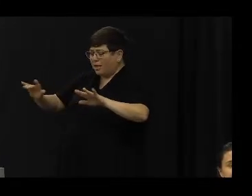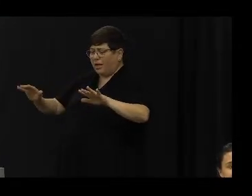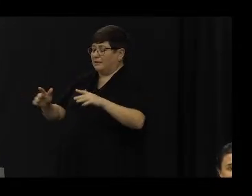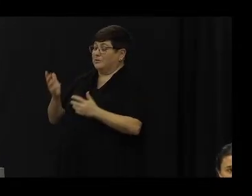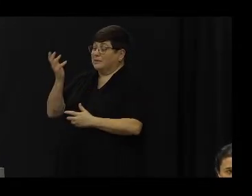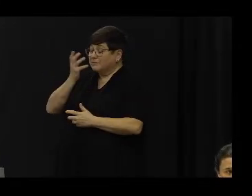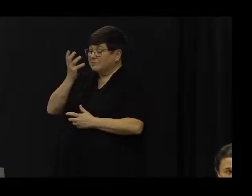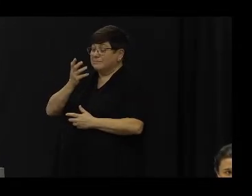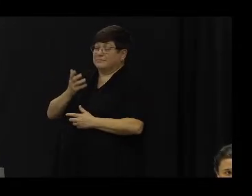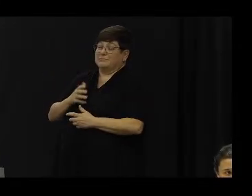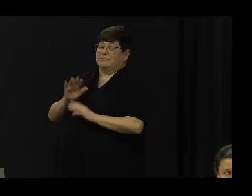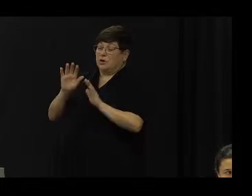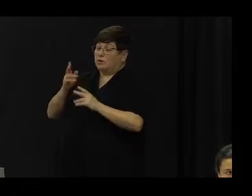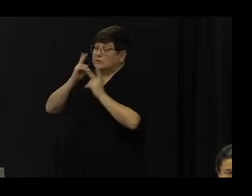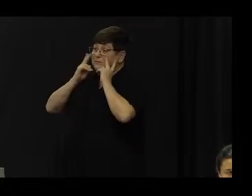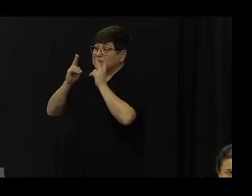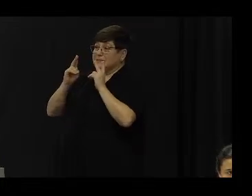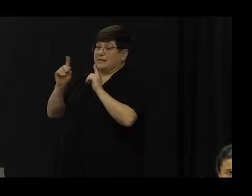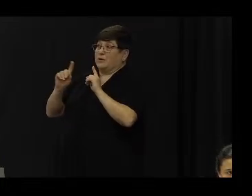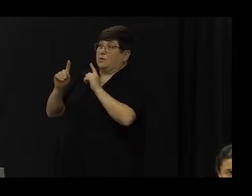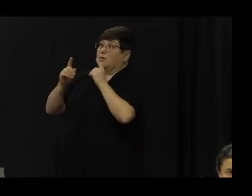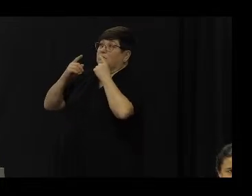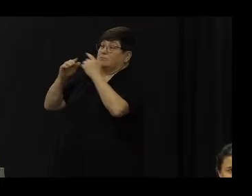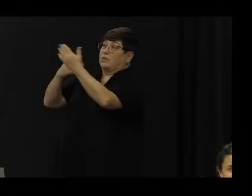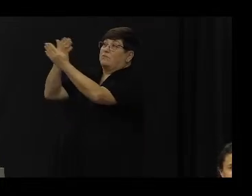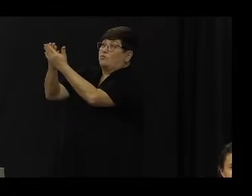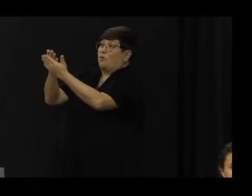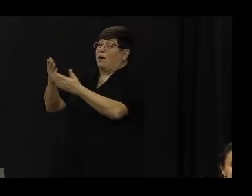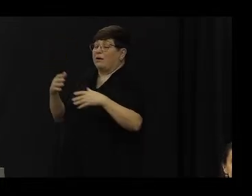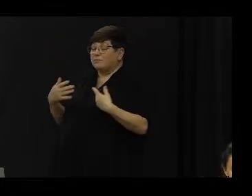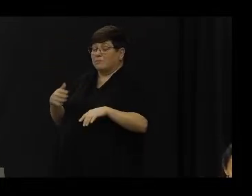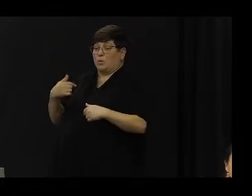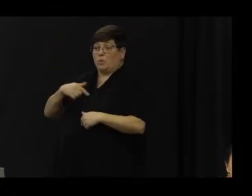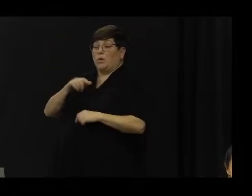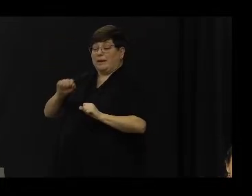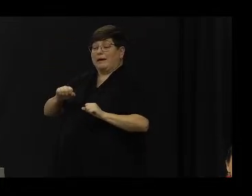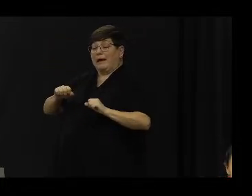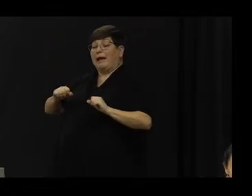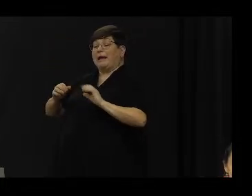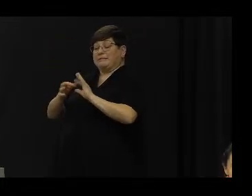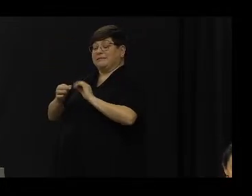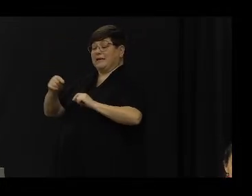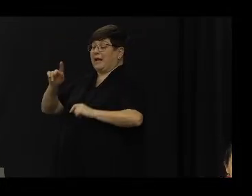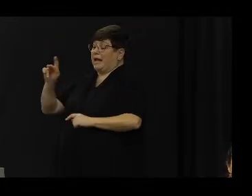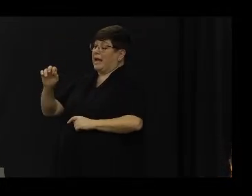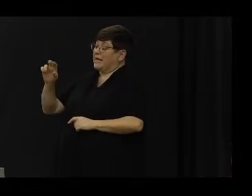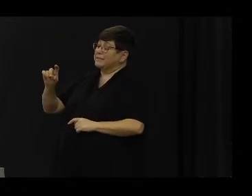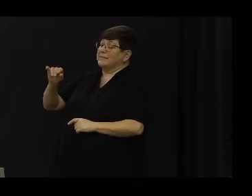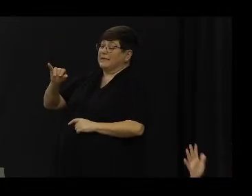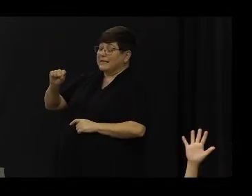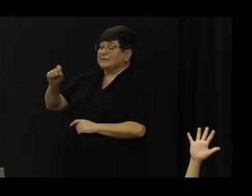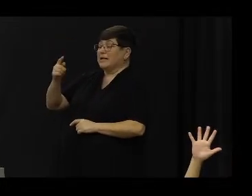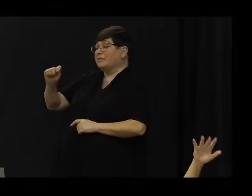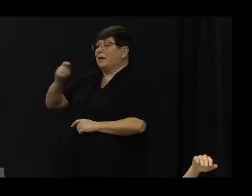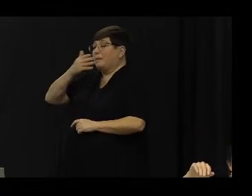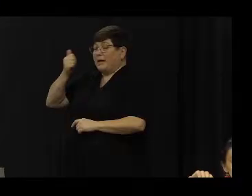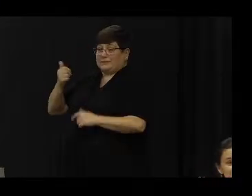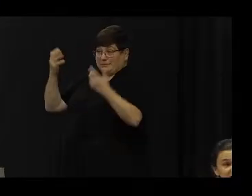to see where they are, and we can say truly that KSD is the best, right?